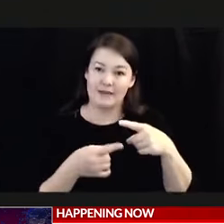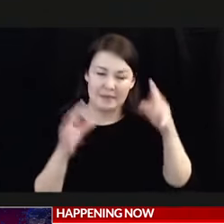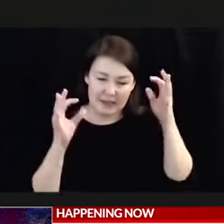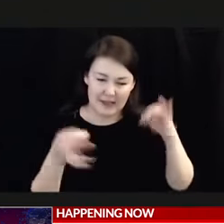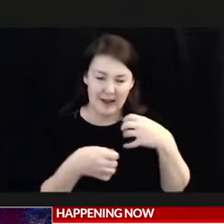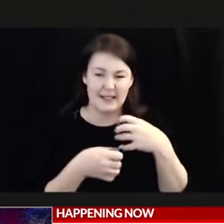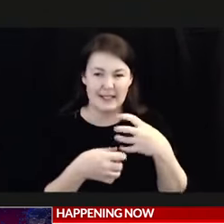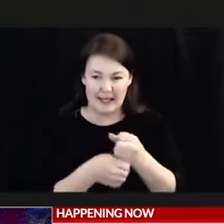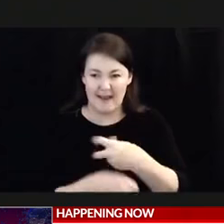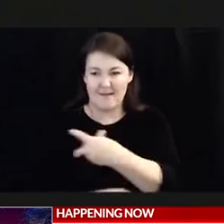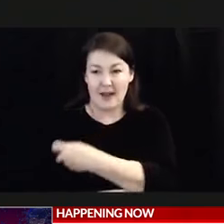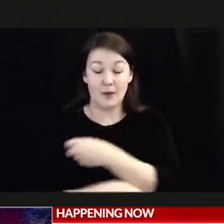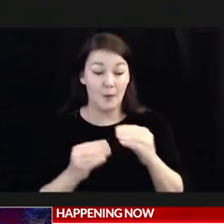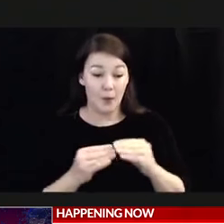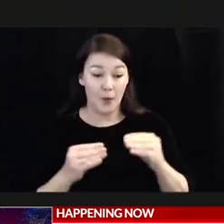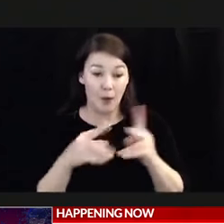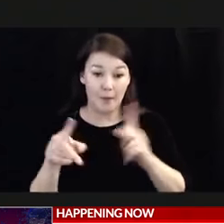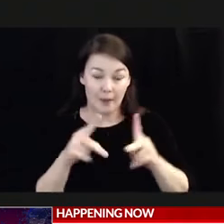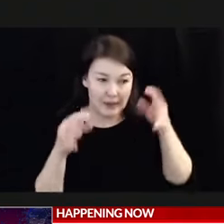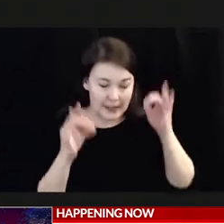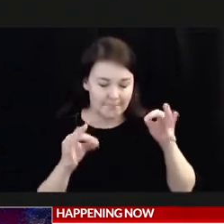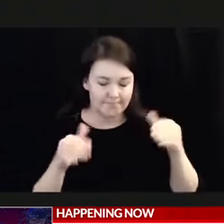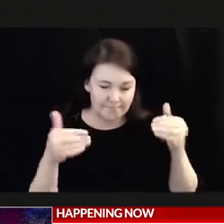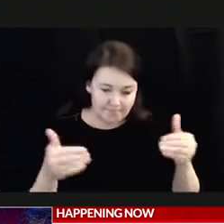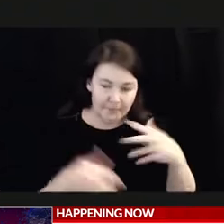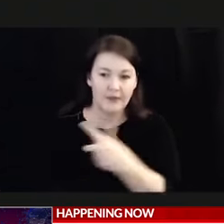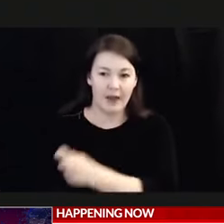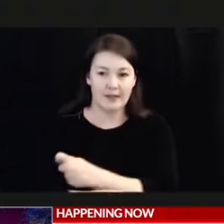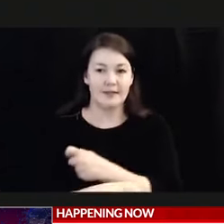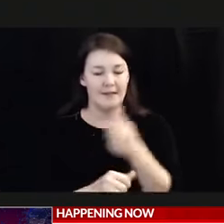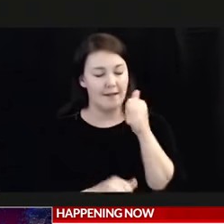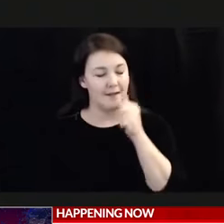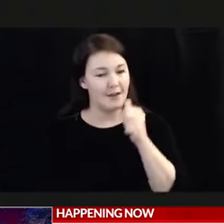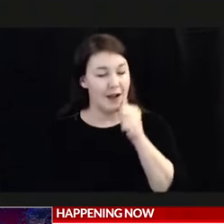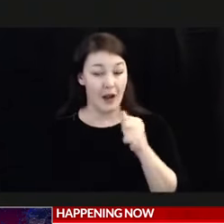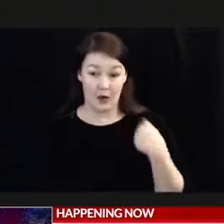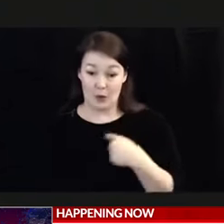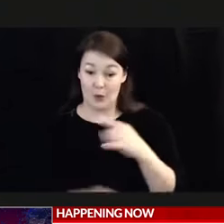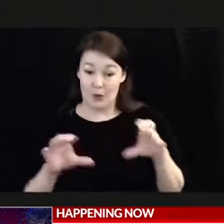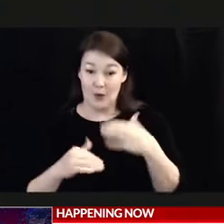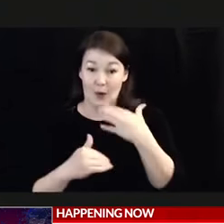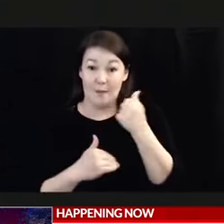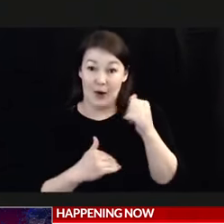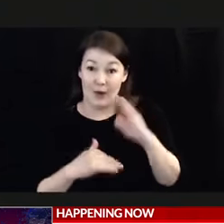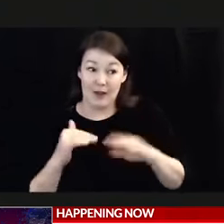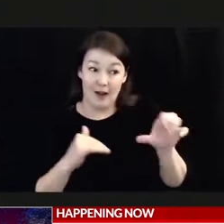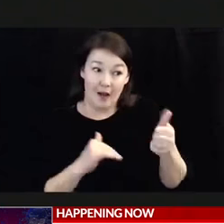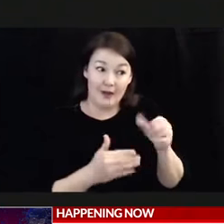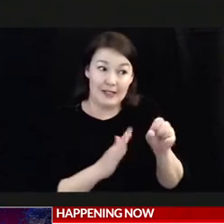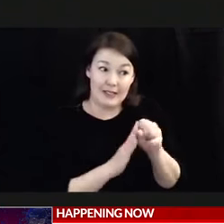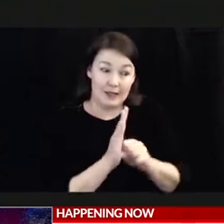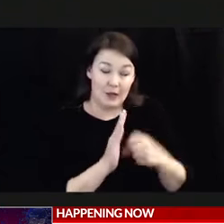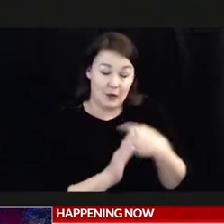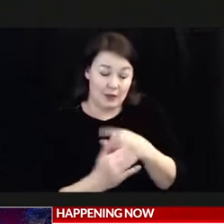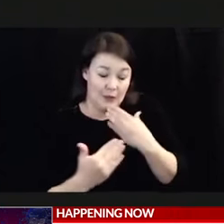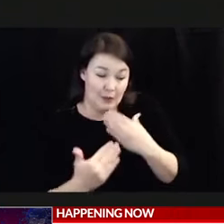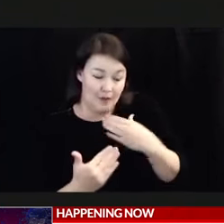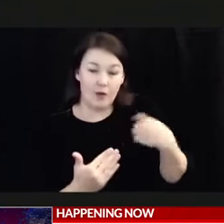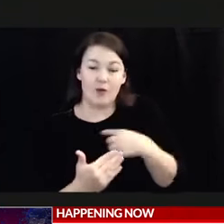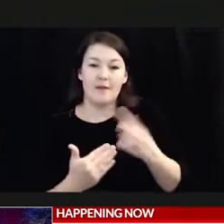31 Now, I'm Alex Rose. Governor We're Polis. very grateful that while we're doing better than some other states, we have a very high